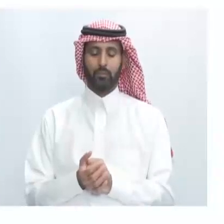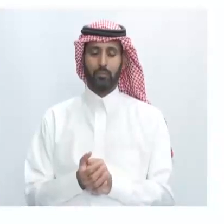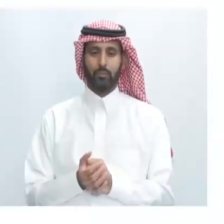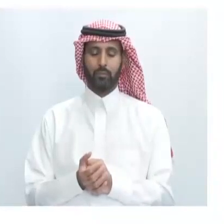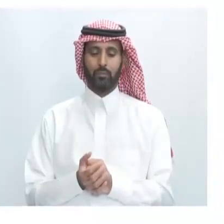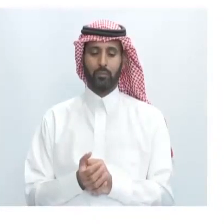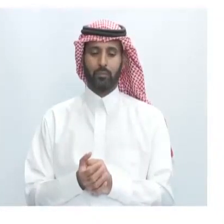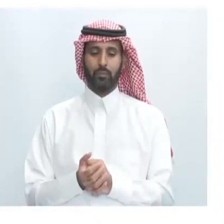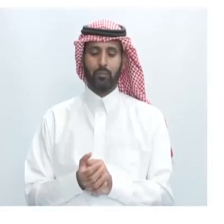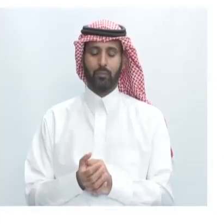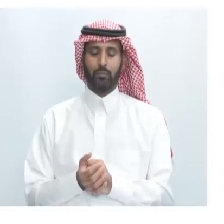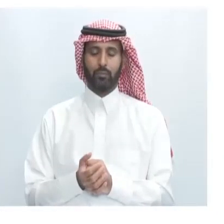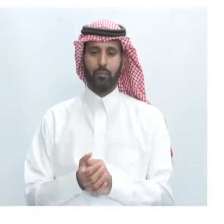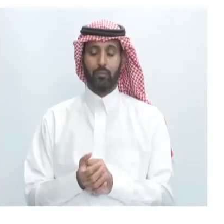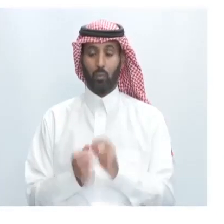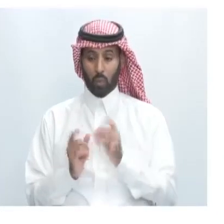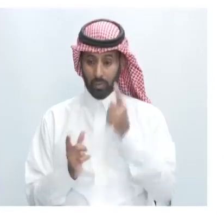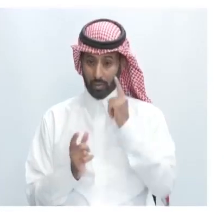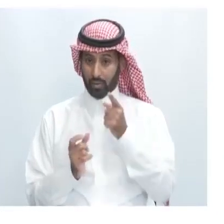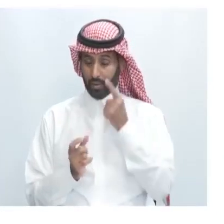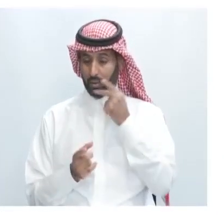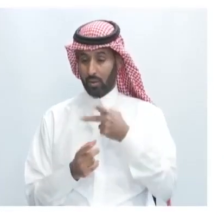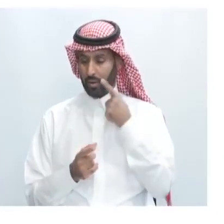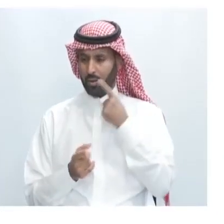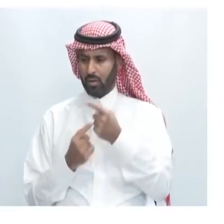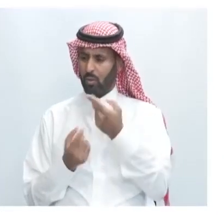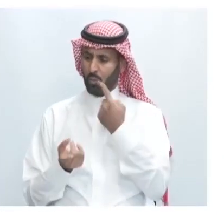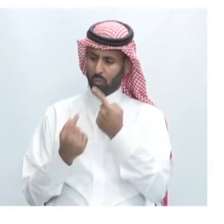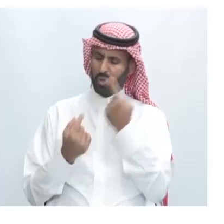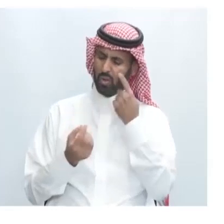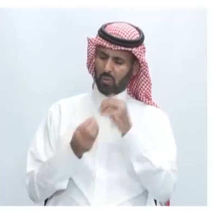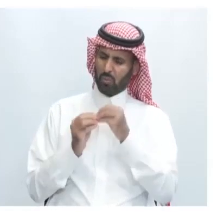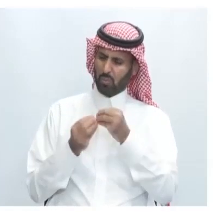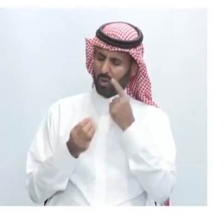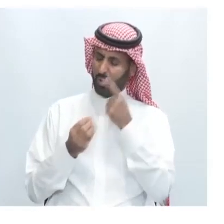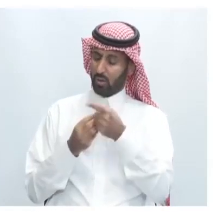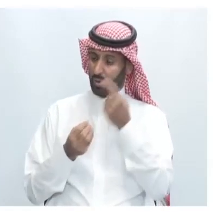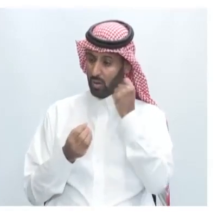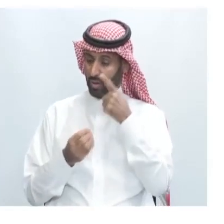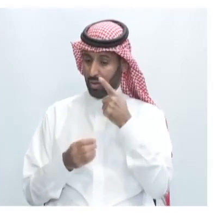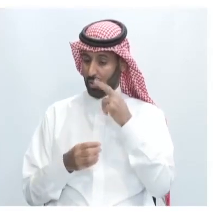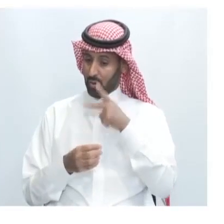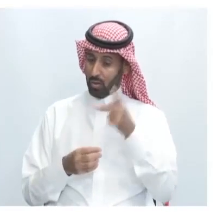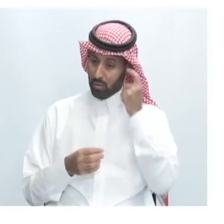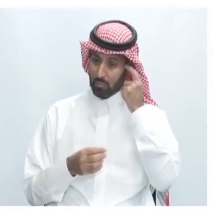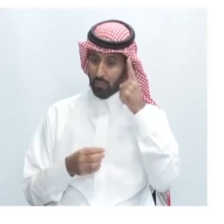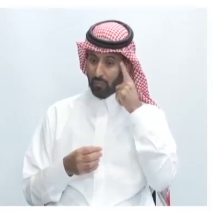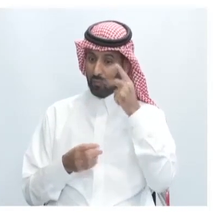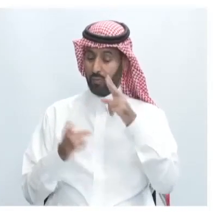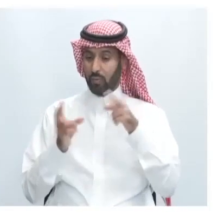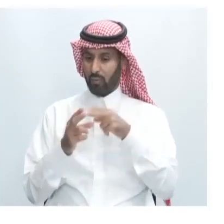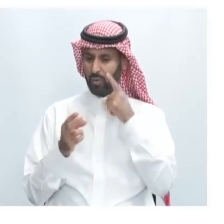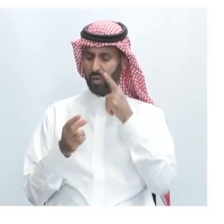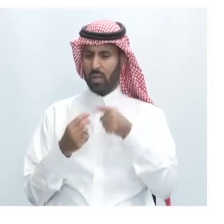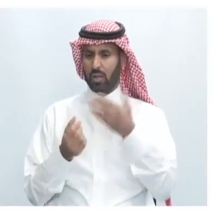article. Clearly, the way we respond to color is a complicated business. You may think you are choosing a red